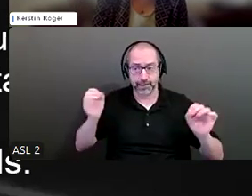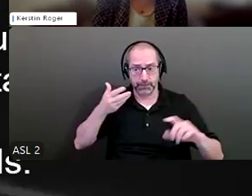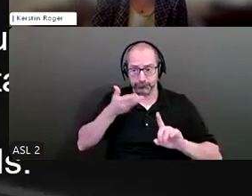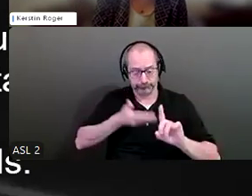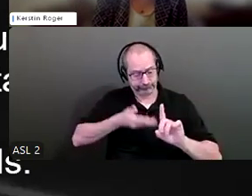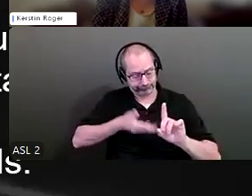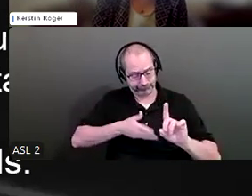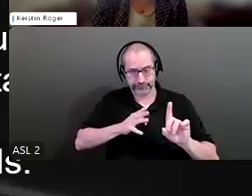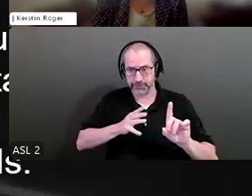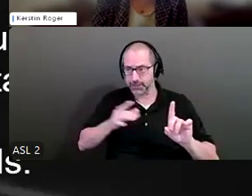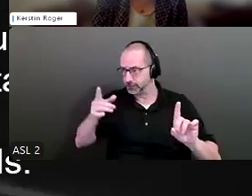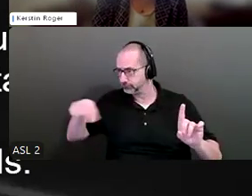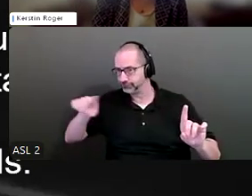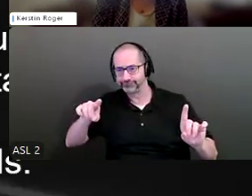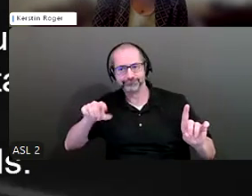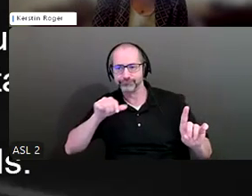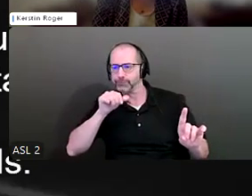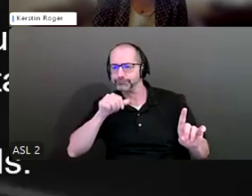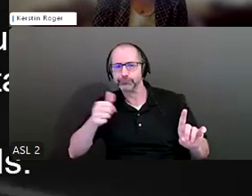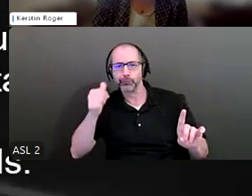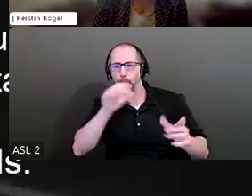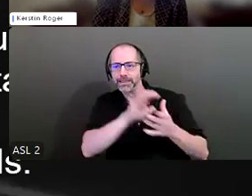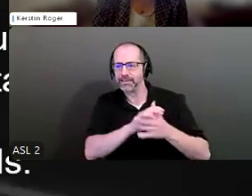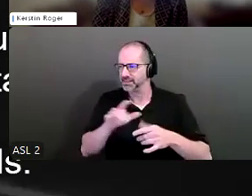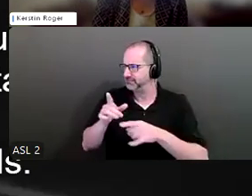believed by service providers.